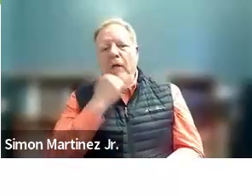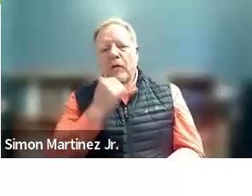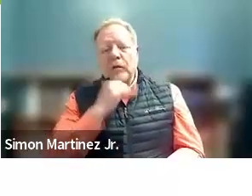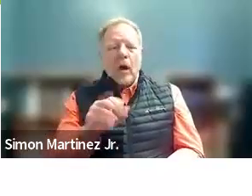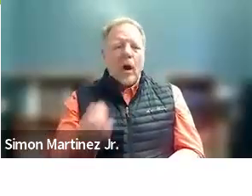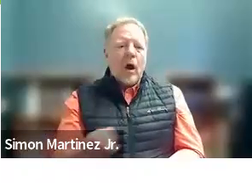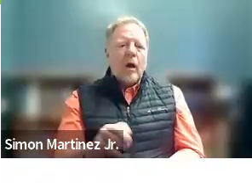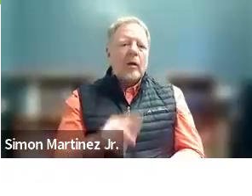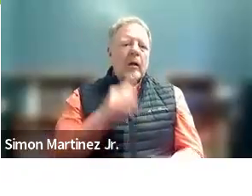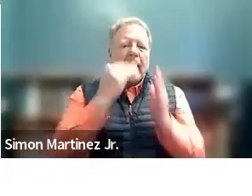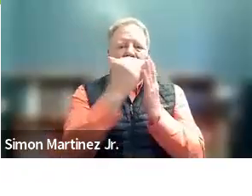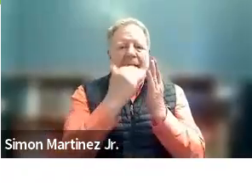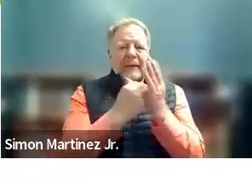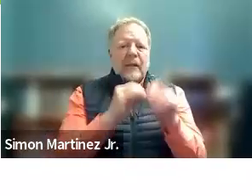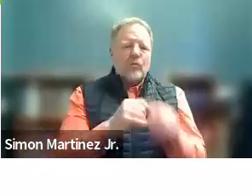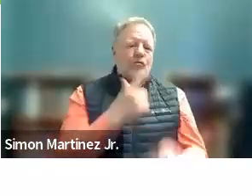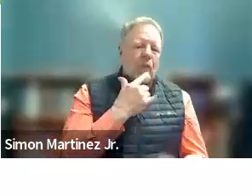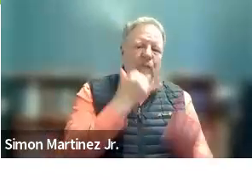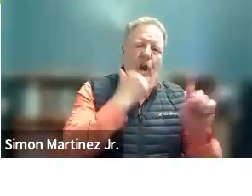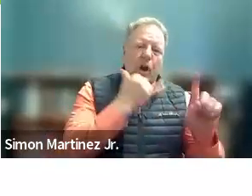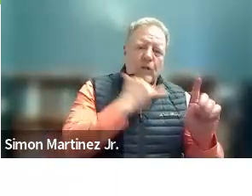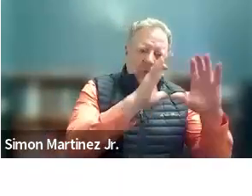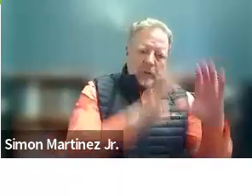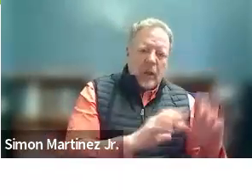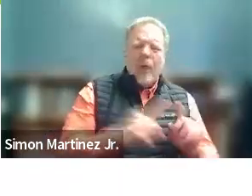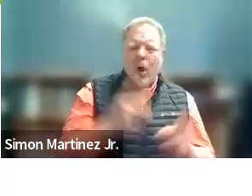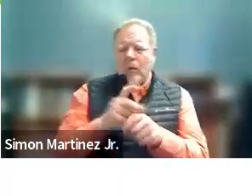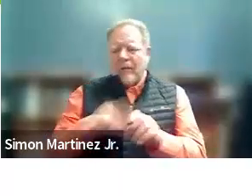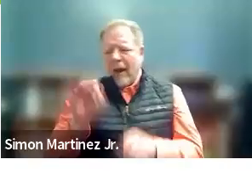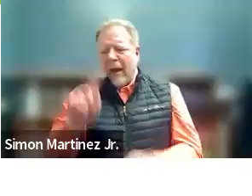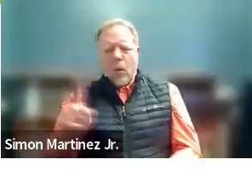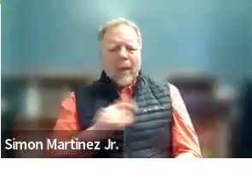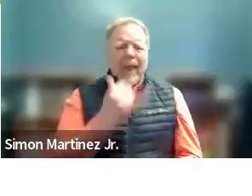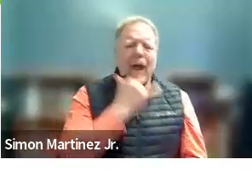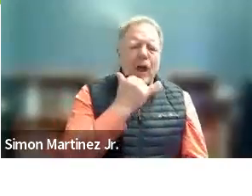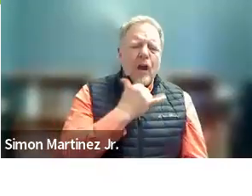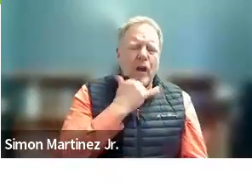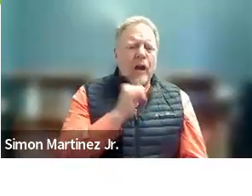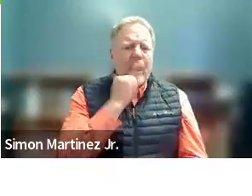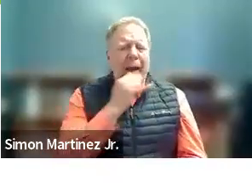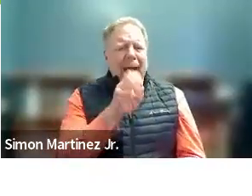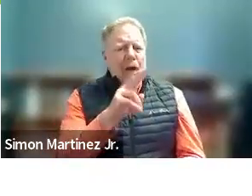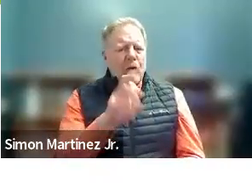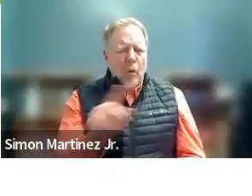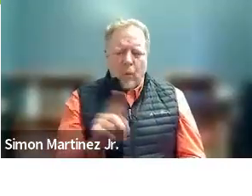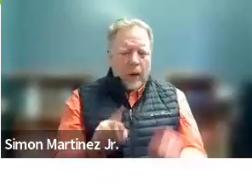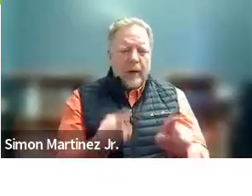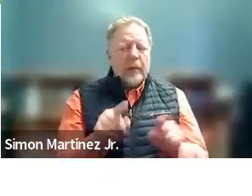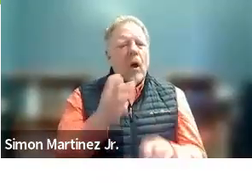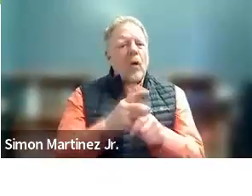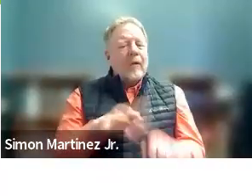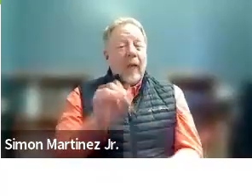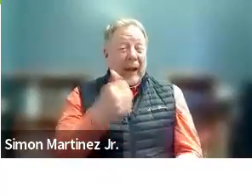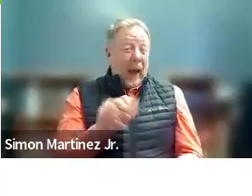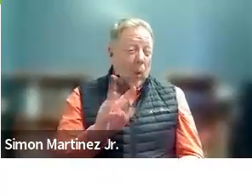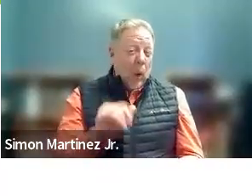are listed in red and it's hard to find where the error was, right? If you're going through it, it's hard to find it